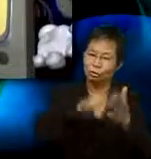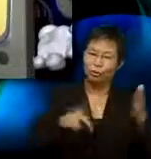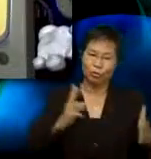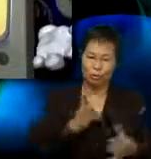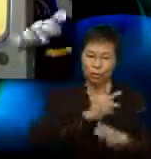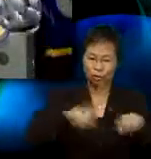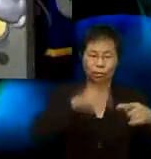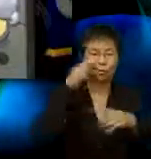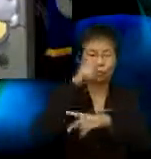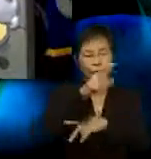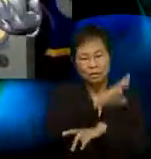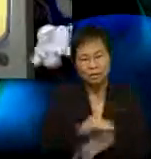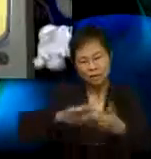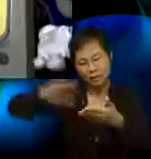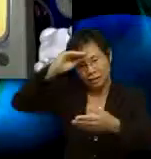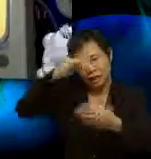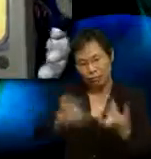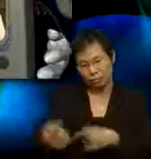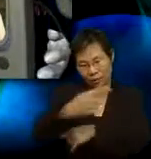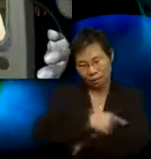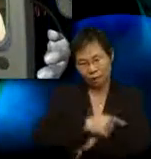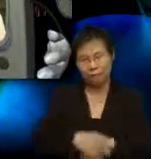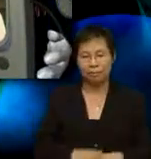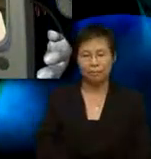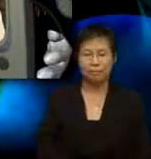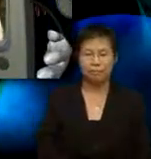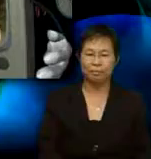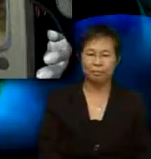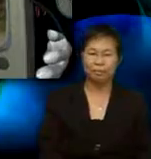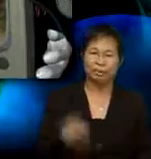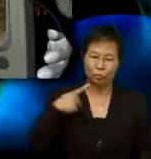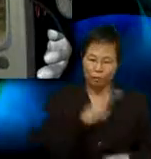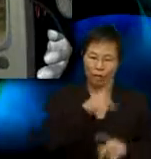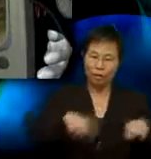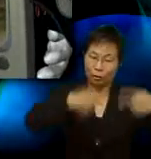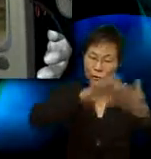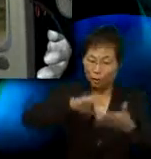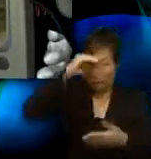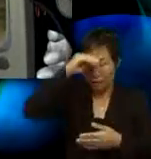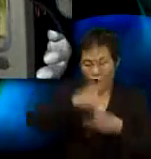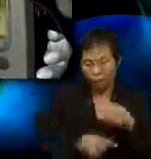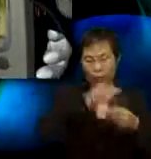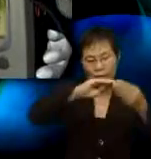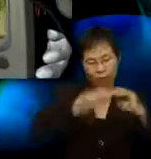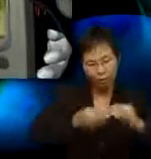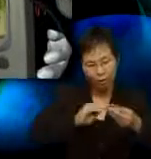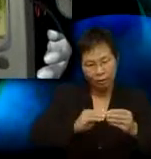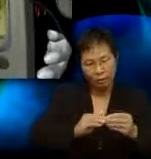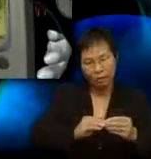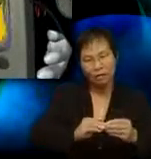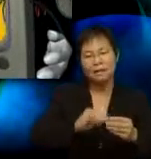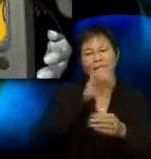going to be watching and learning today. We're going to learn about numbers